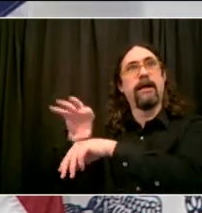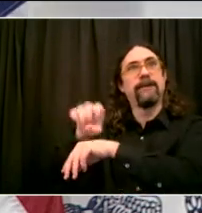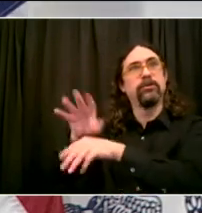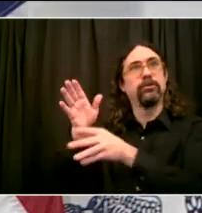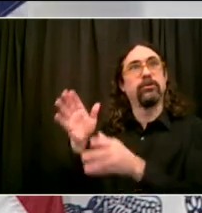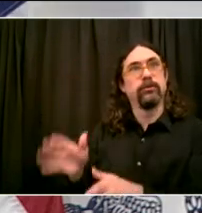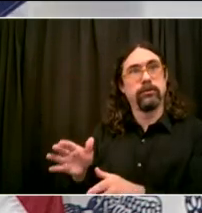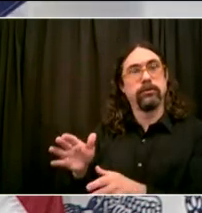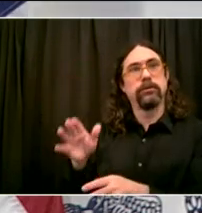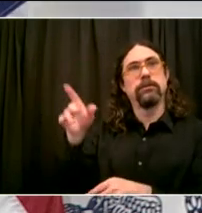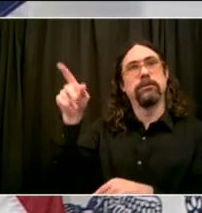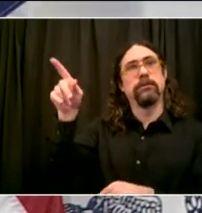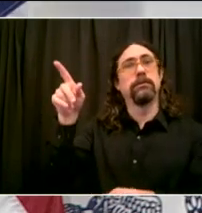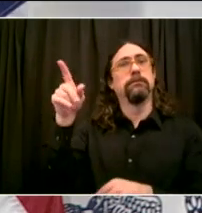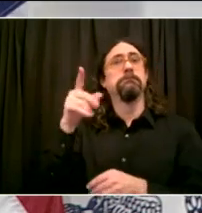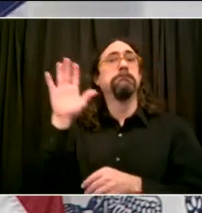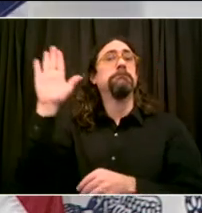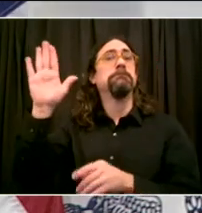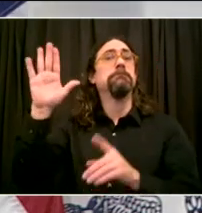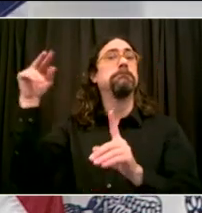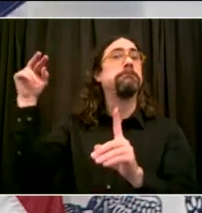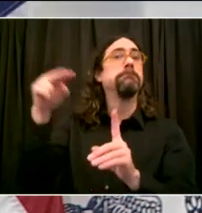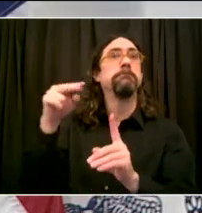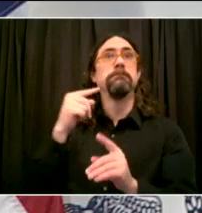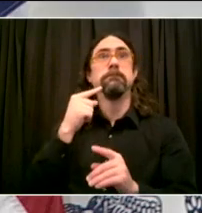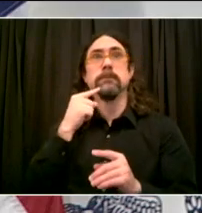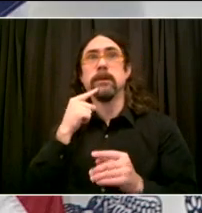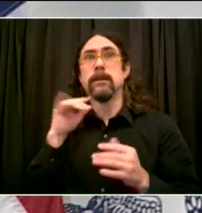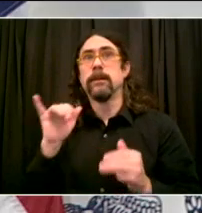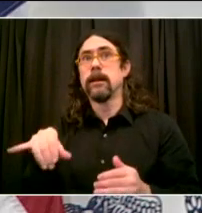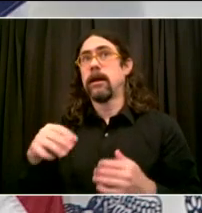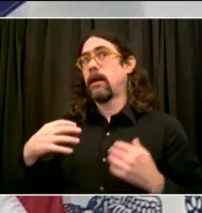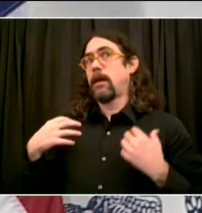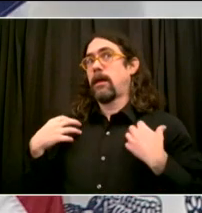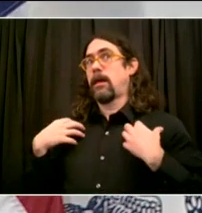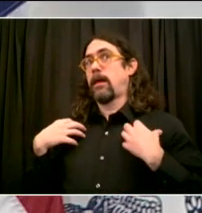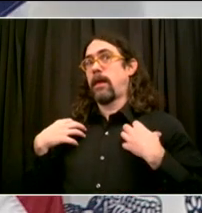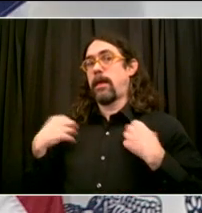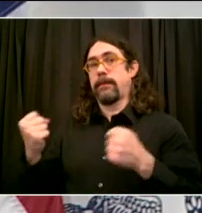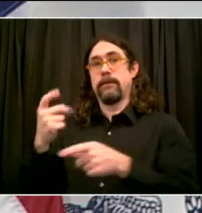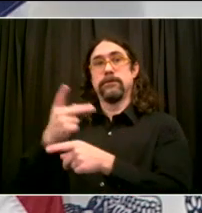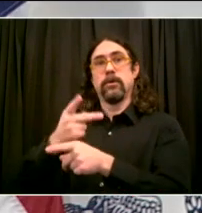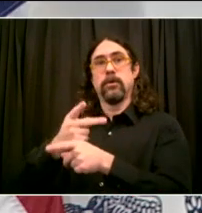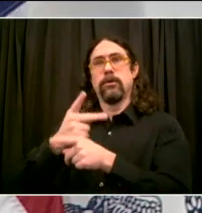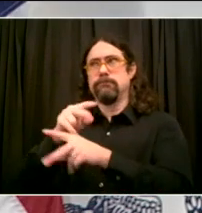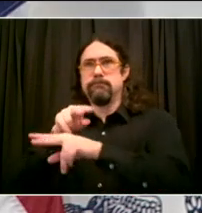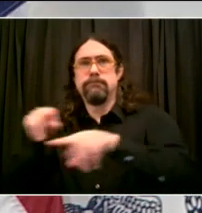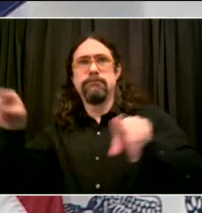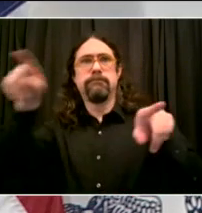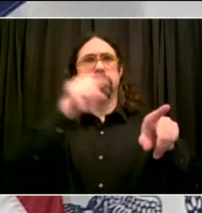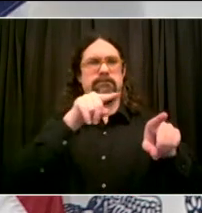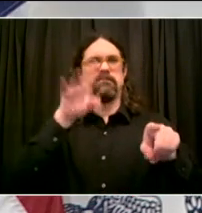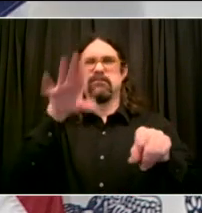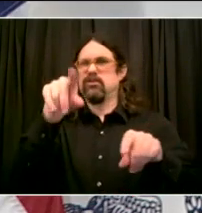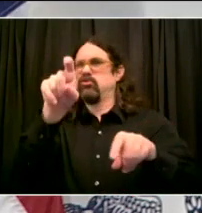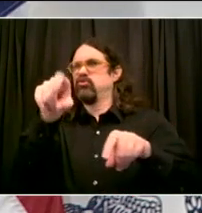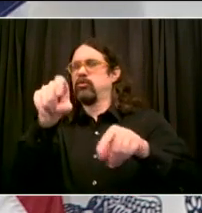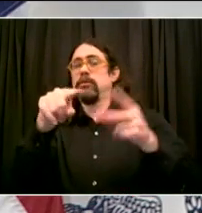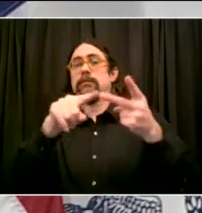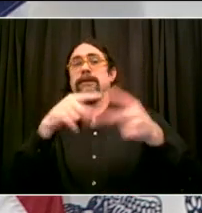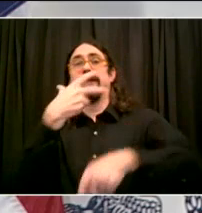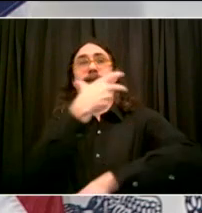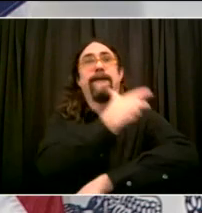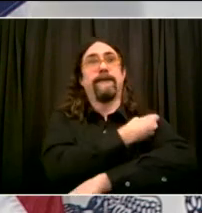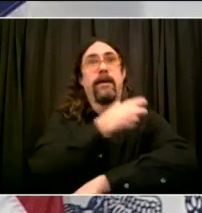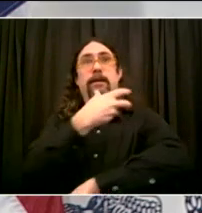that the CDC had helped out last week when they widened the window for the time between the first and second shot to 6